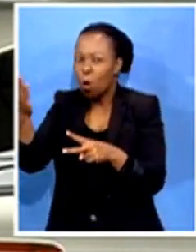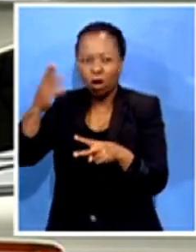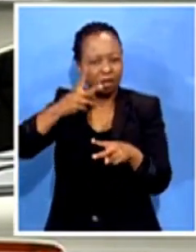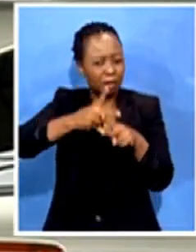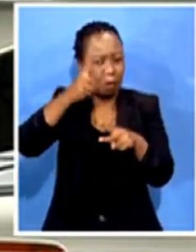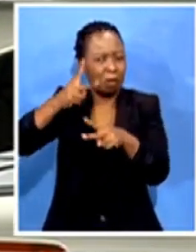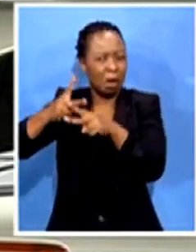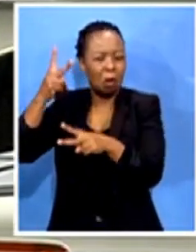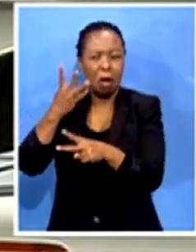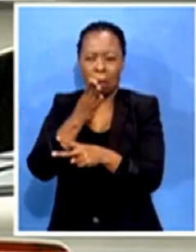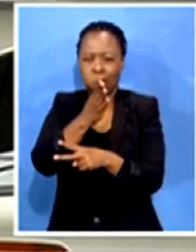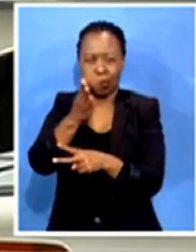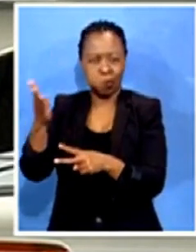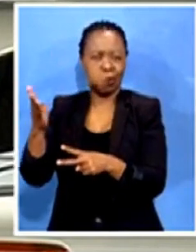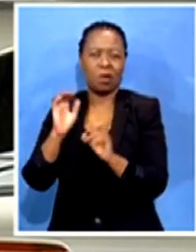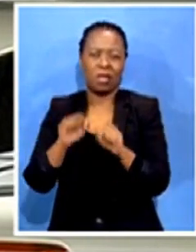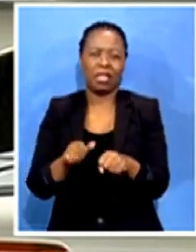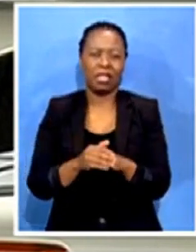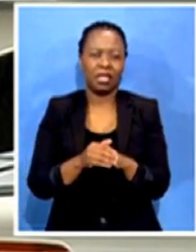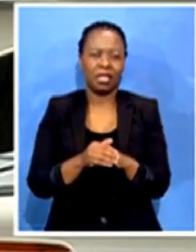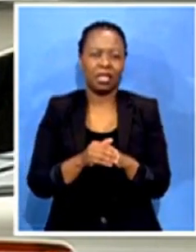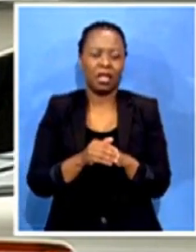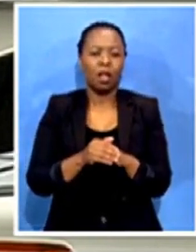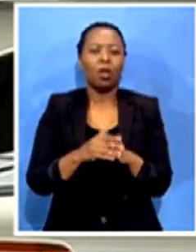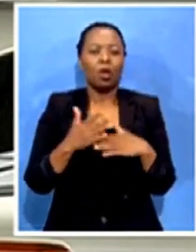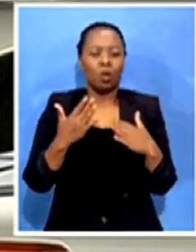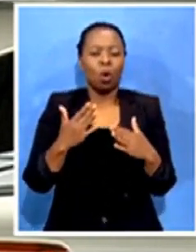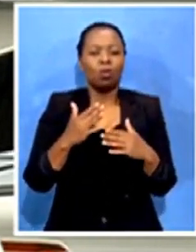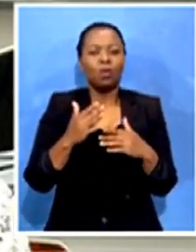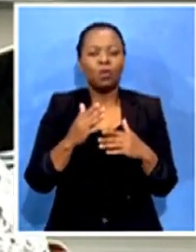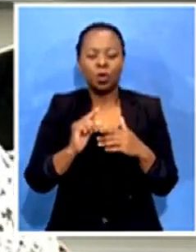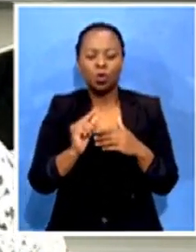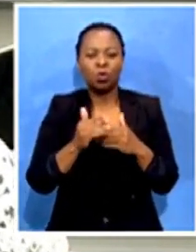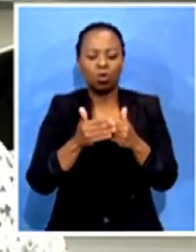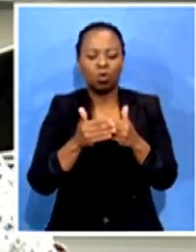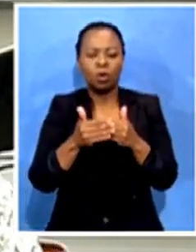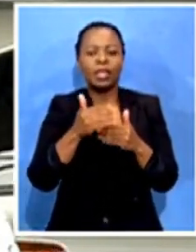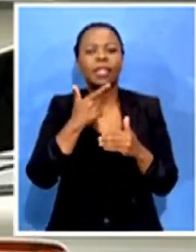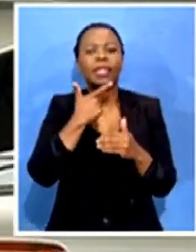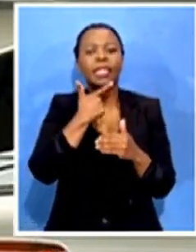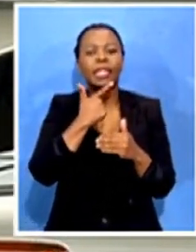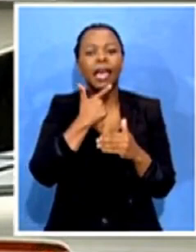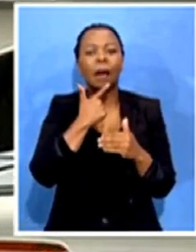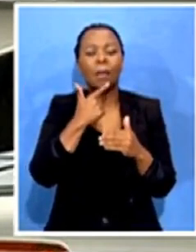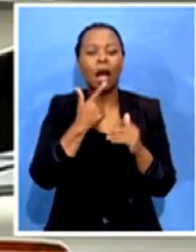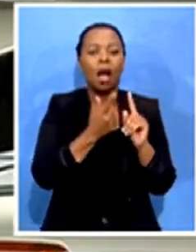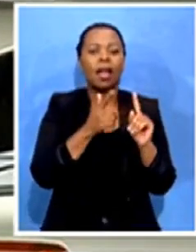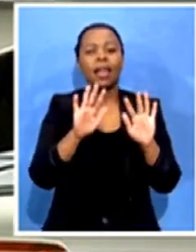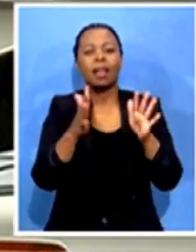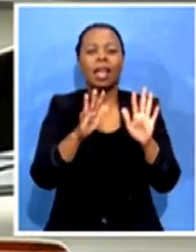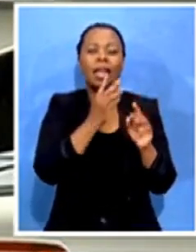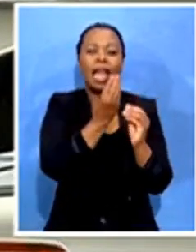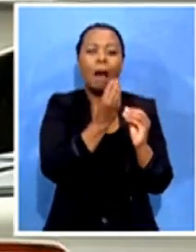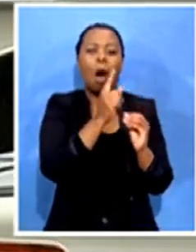we would have had towards the end of December, the numbers ranging from 100 patients, now they are ranging above